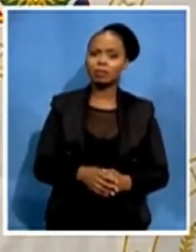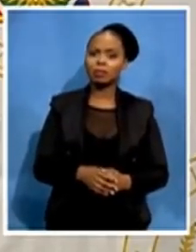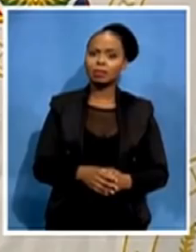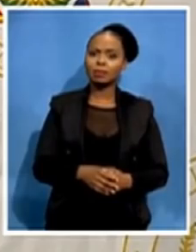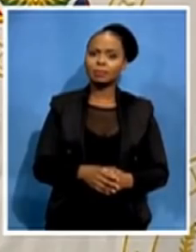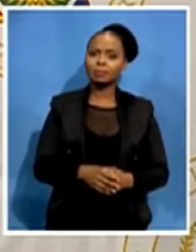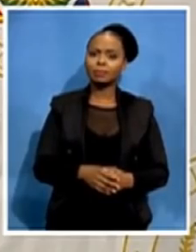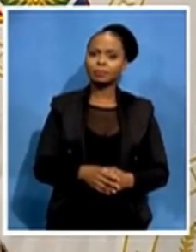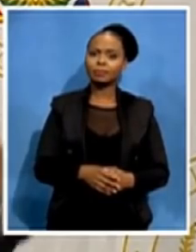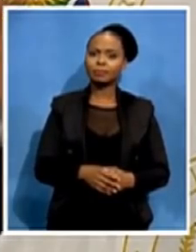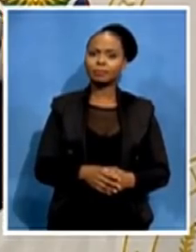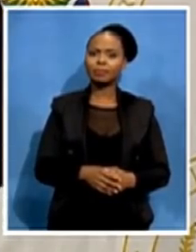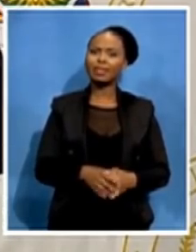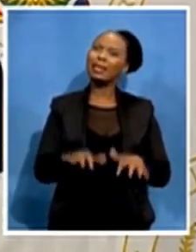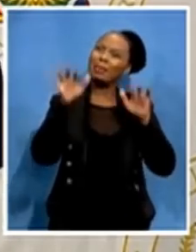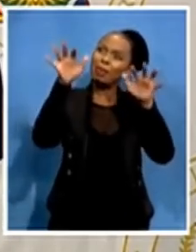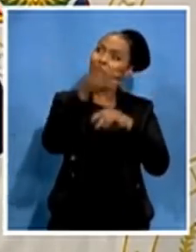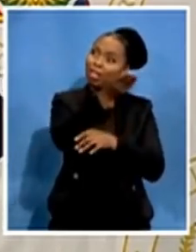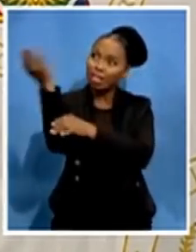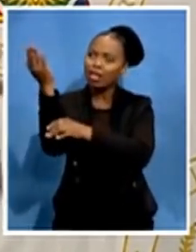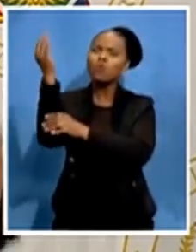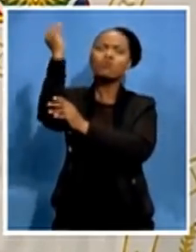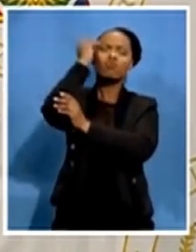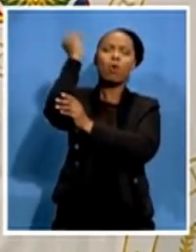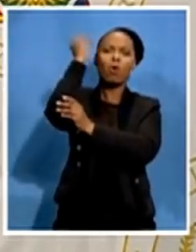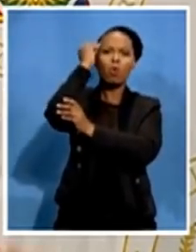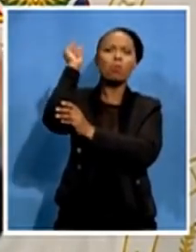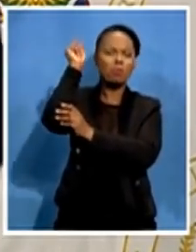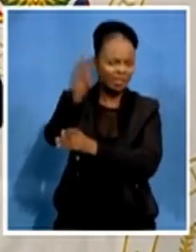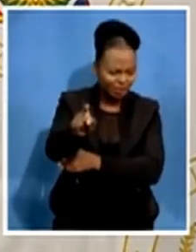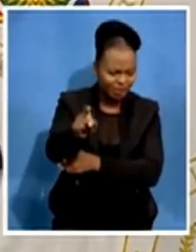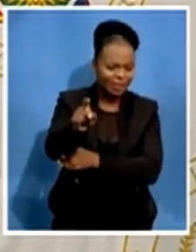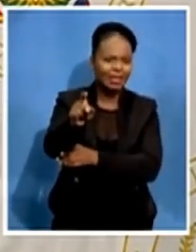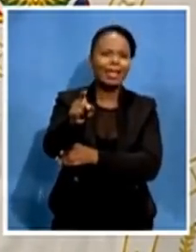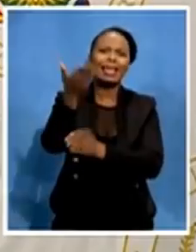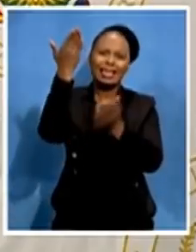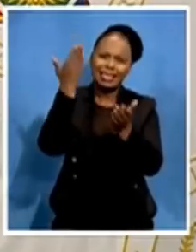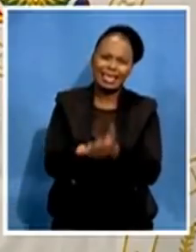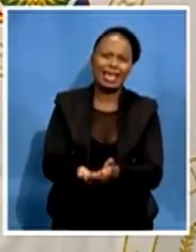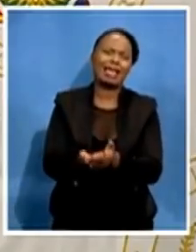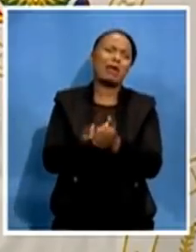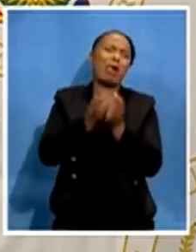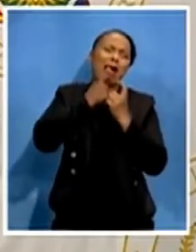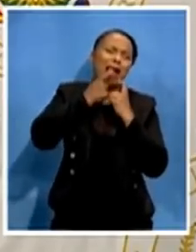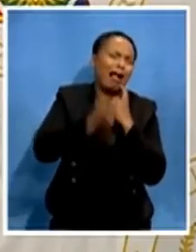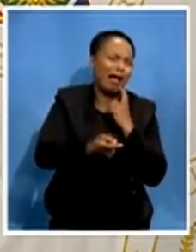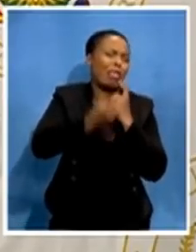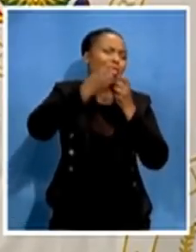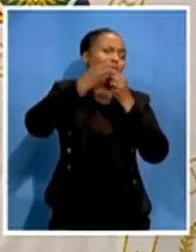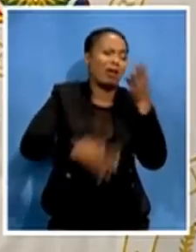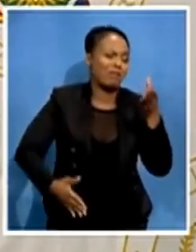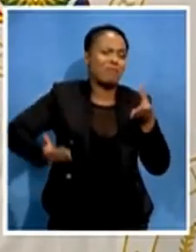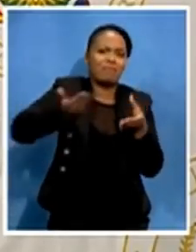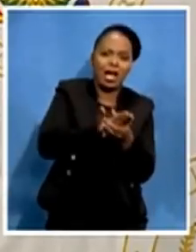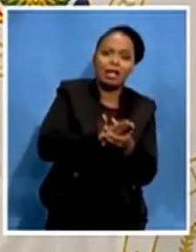know, they can even file as many complaints in their numbers. I'll never stop speaking whenever I feel the